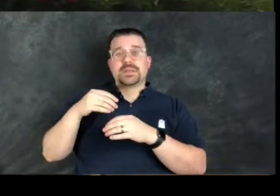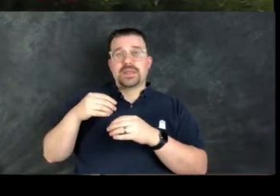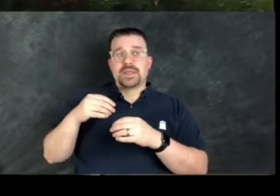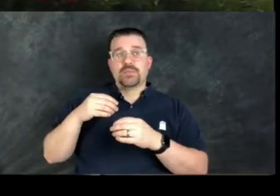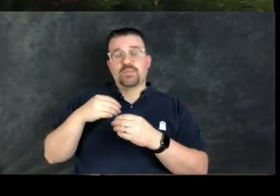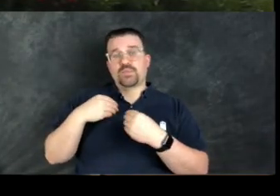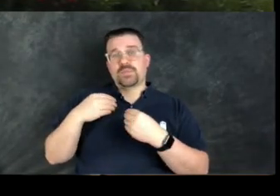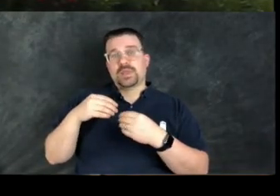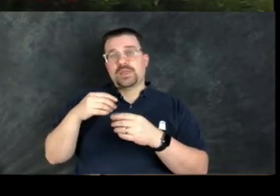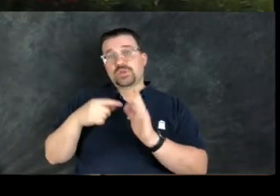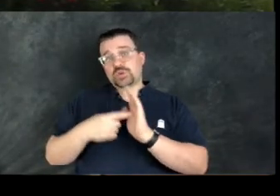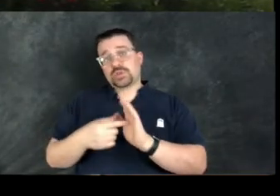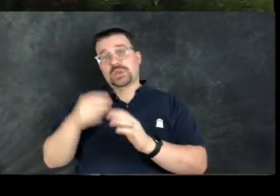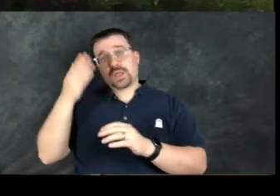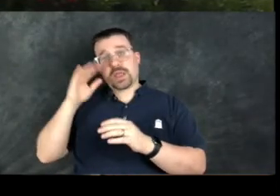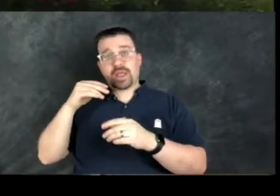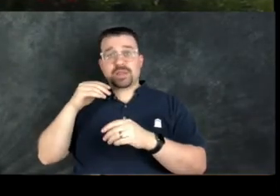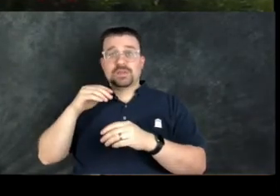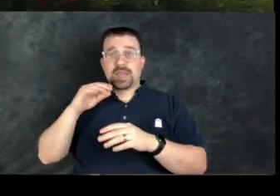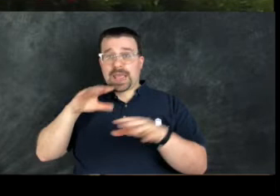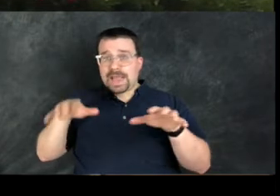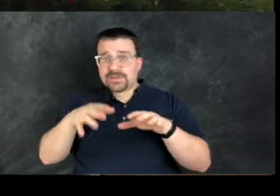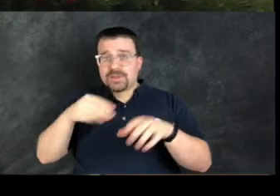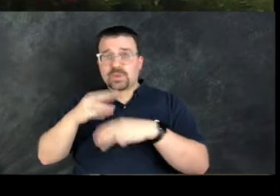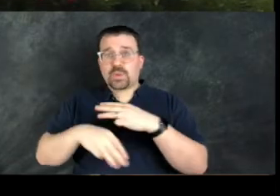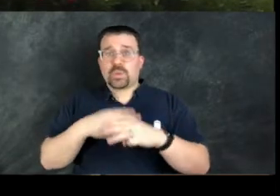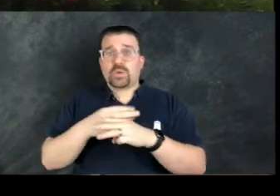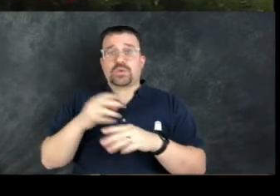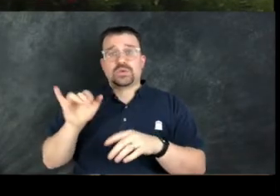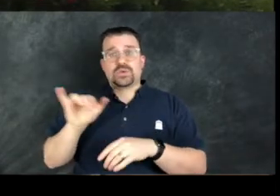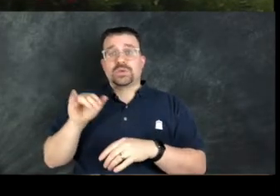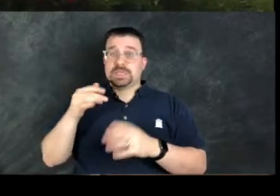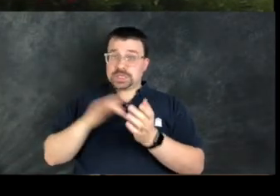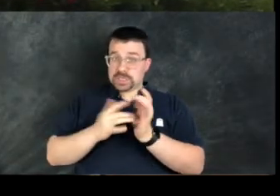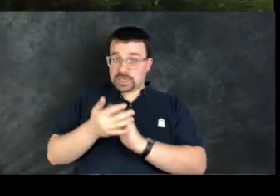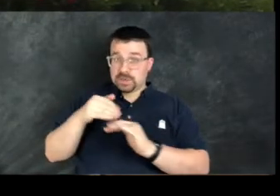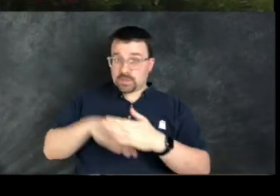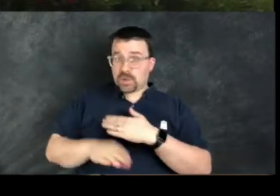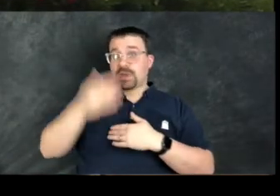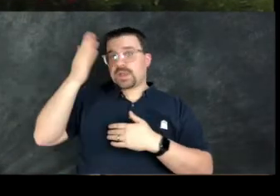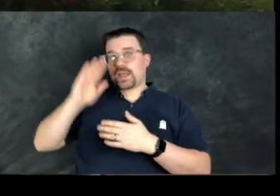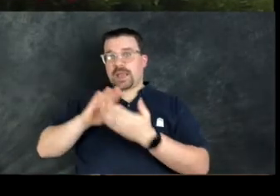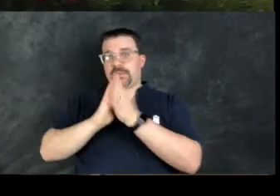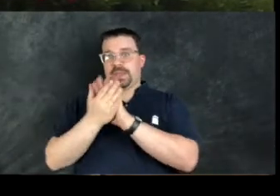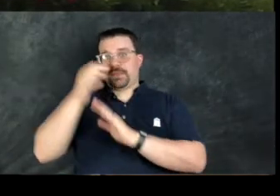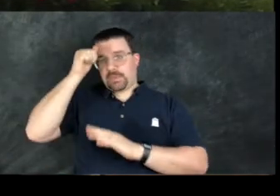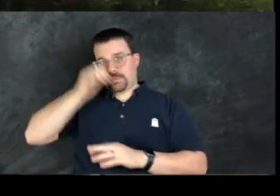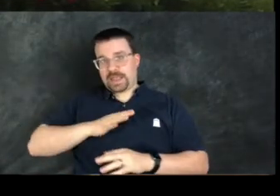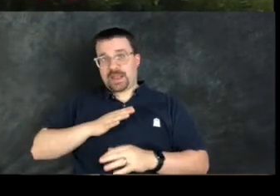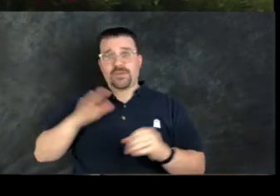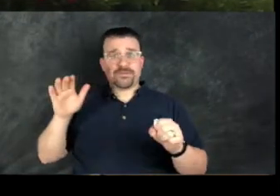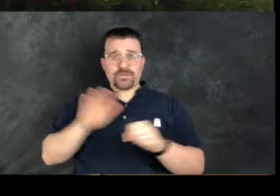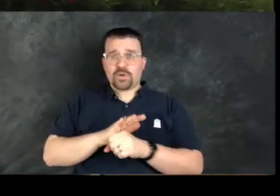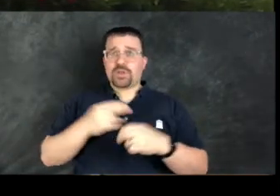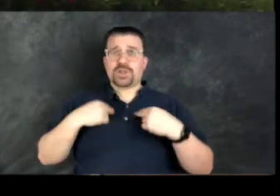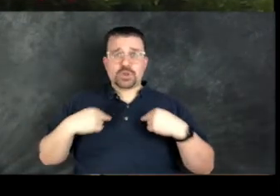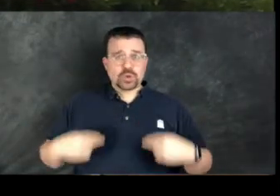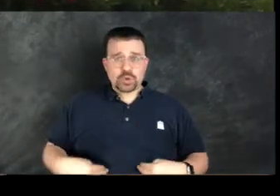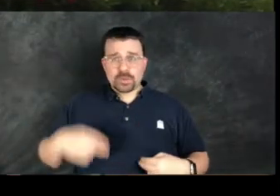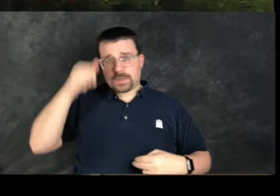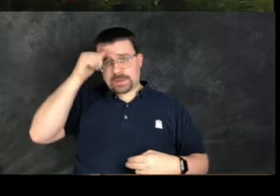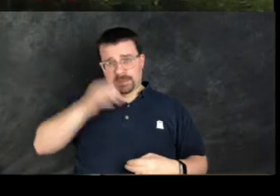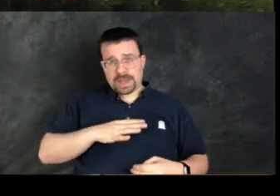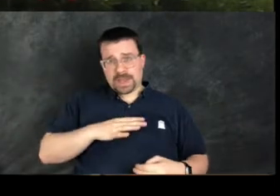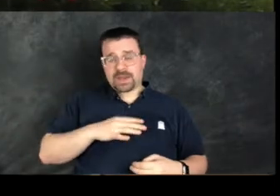as well. In Jesus' birth, God became a man. A fully human man who